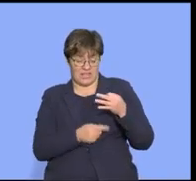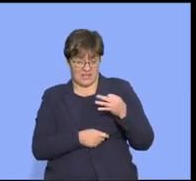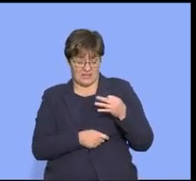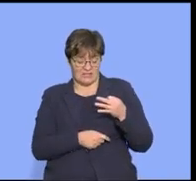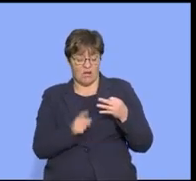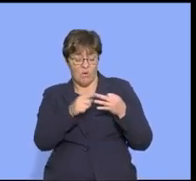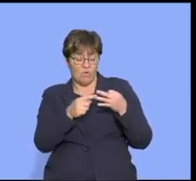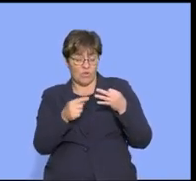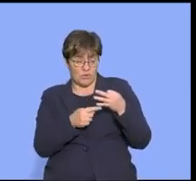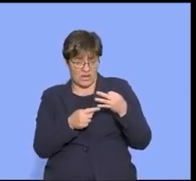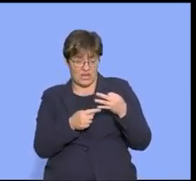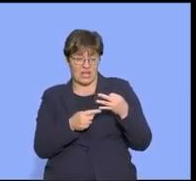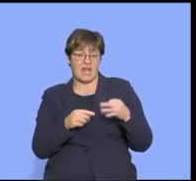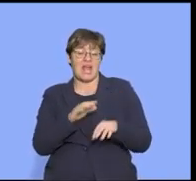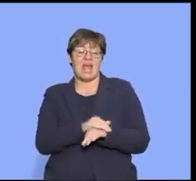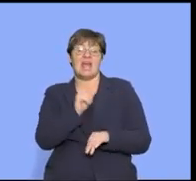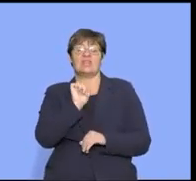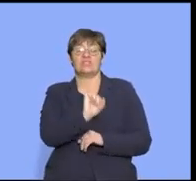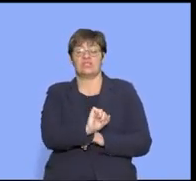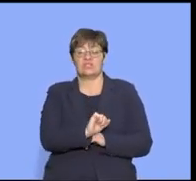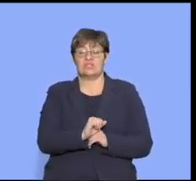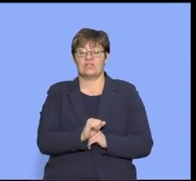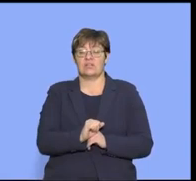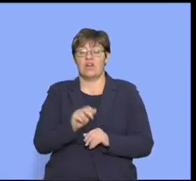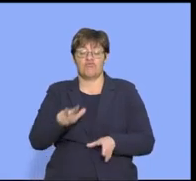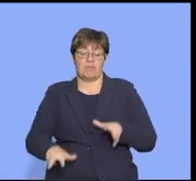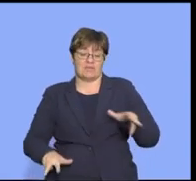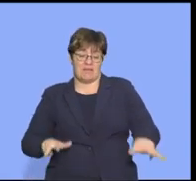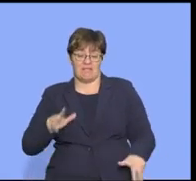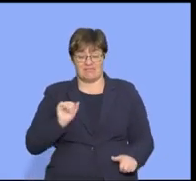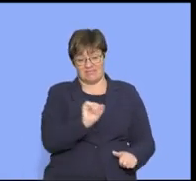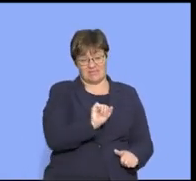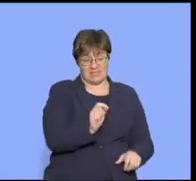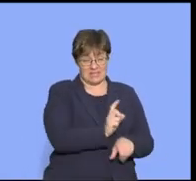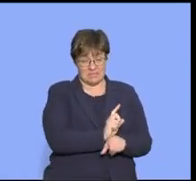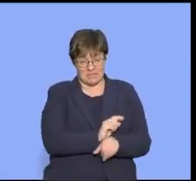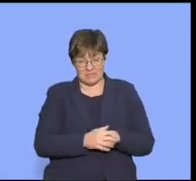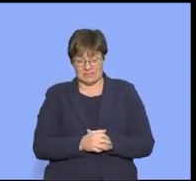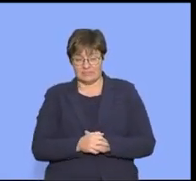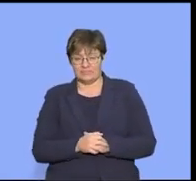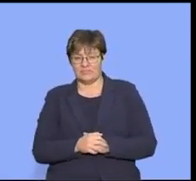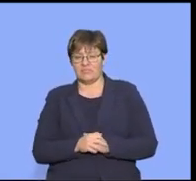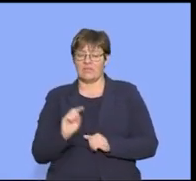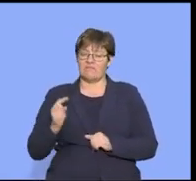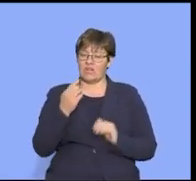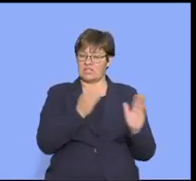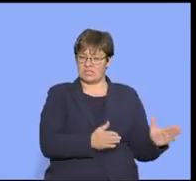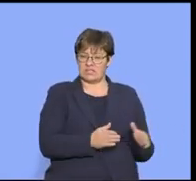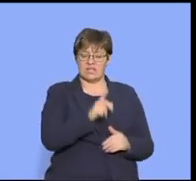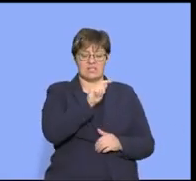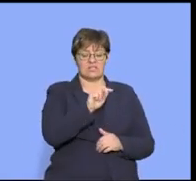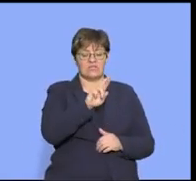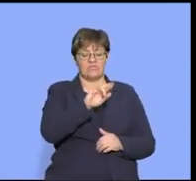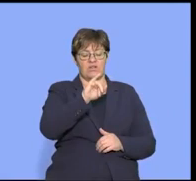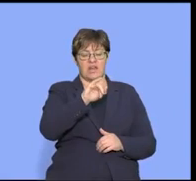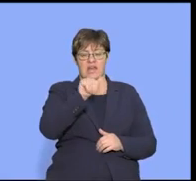these periods are considered the age of reptiles. First period is